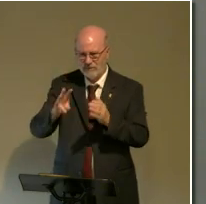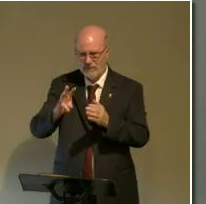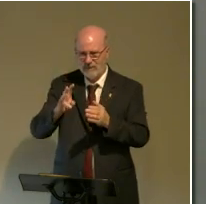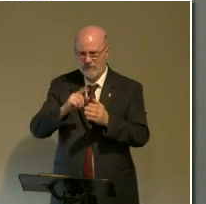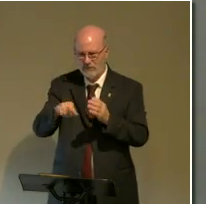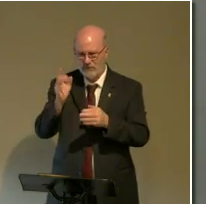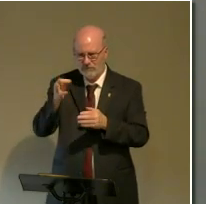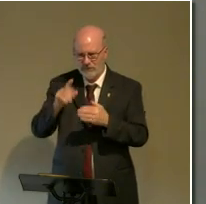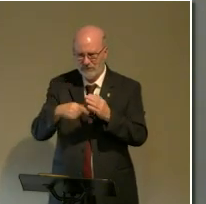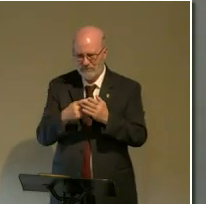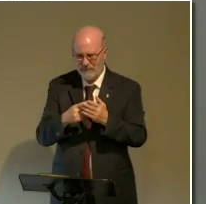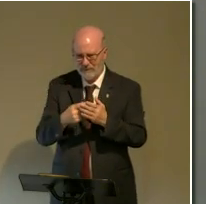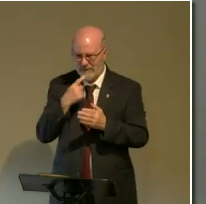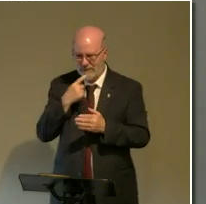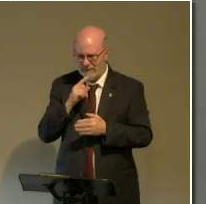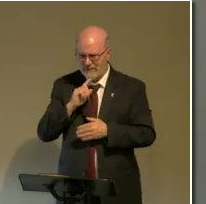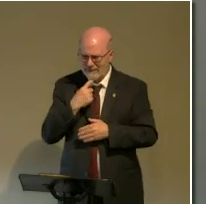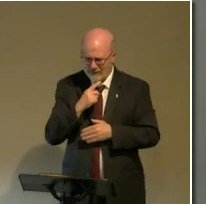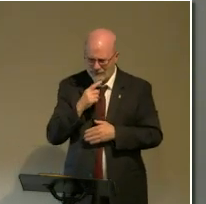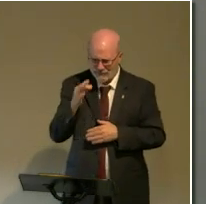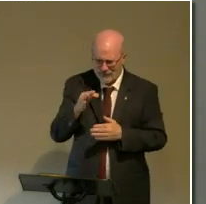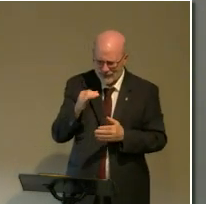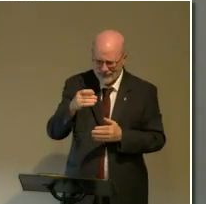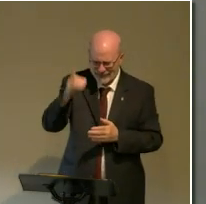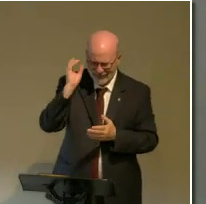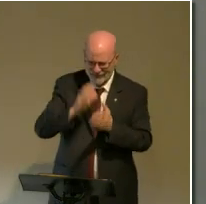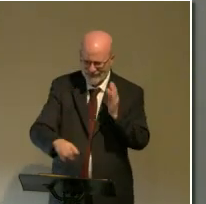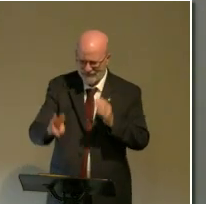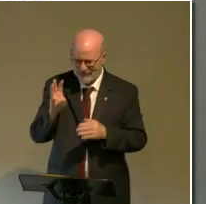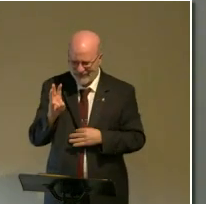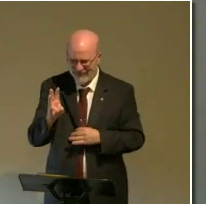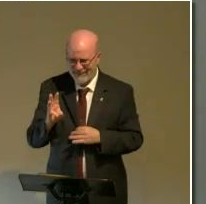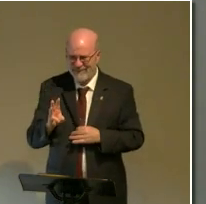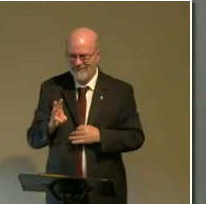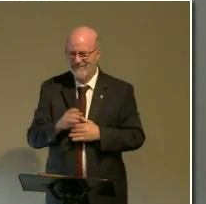preaching on? And he said, seriously, you're preaching Daniel chapter 6? I said,